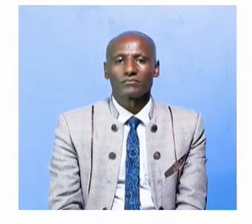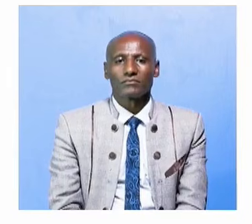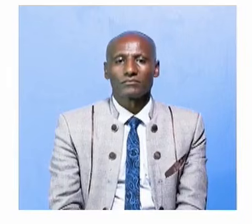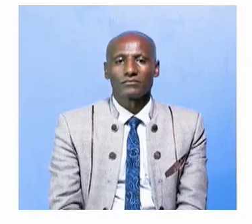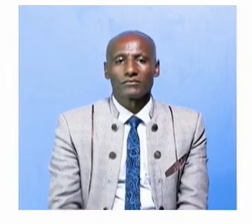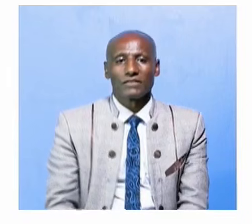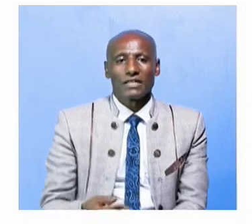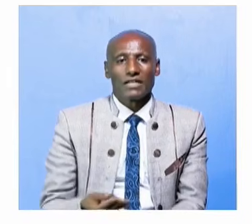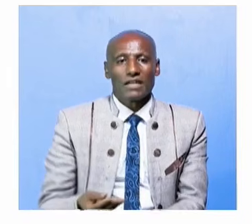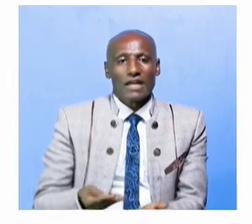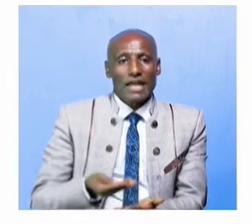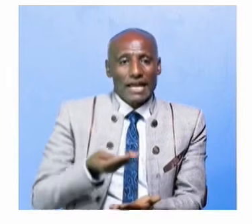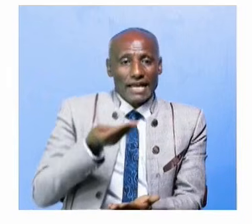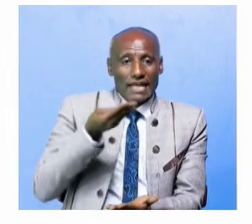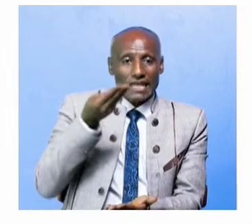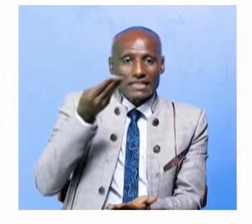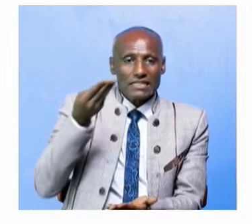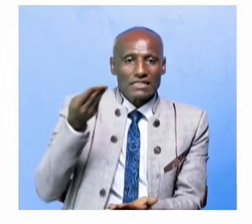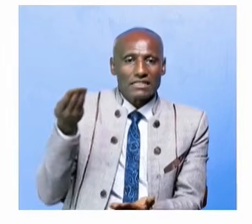increasing